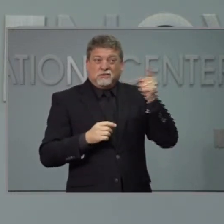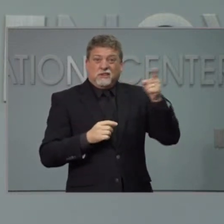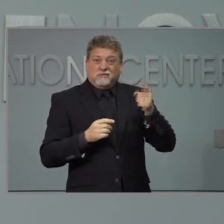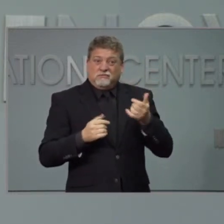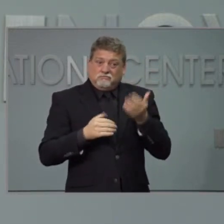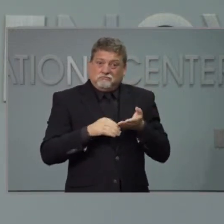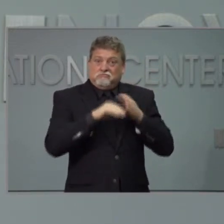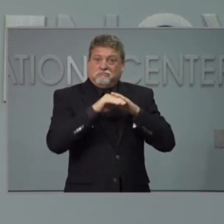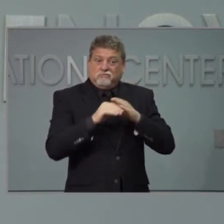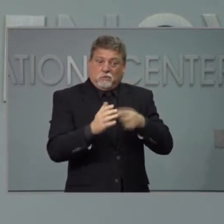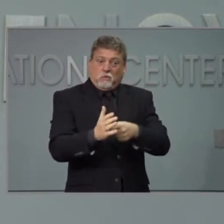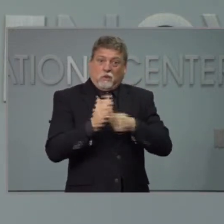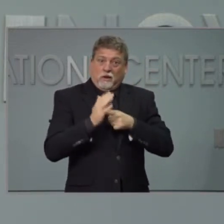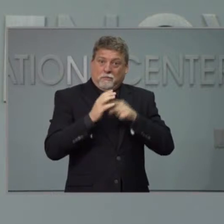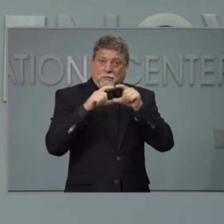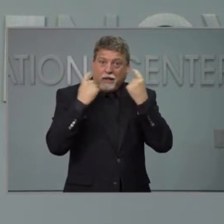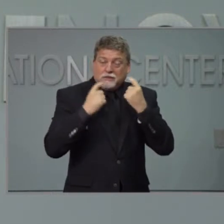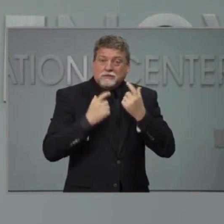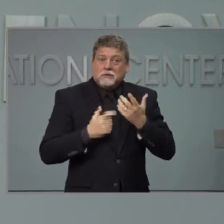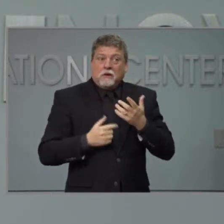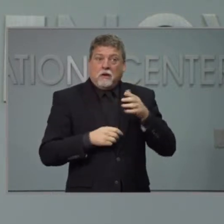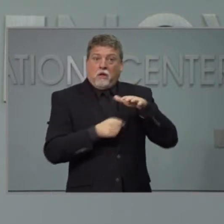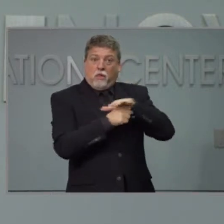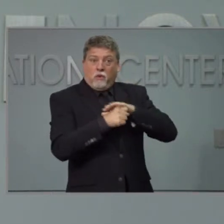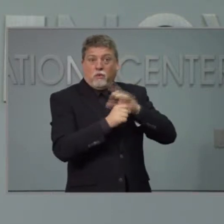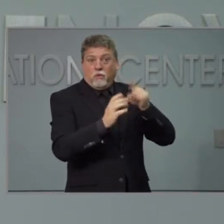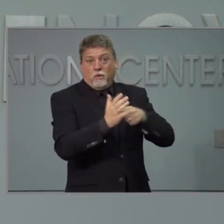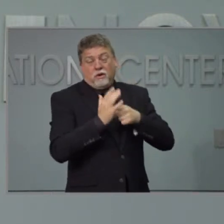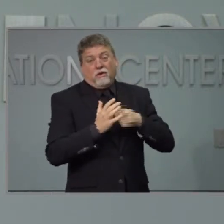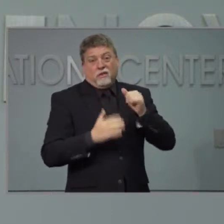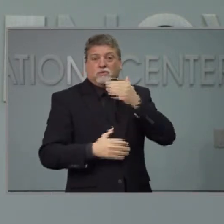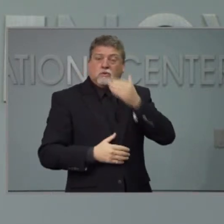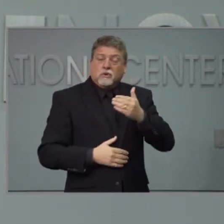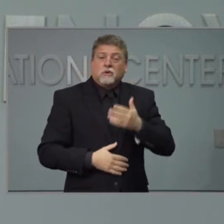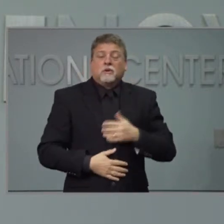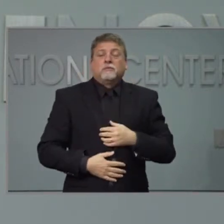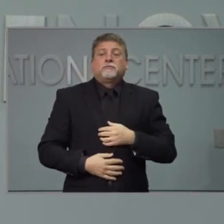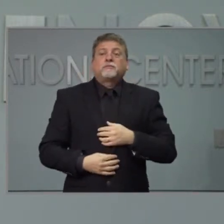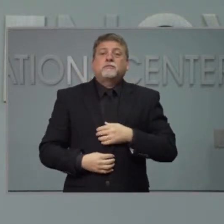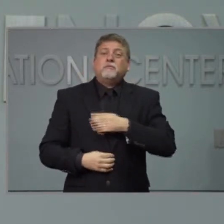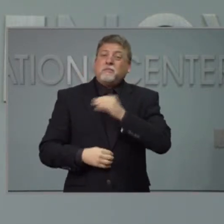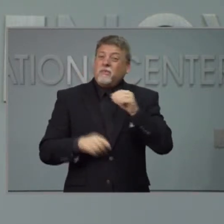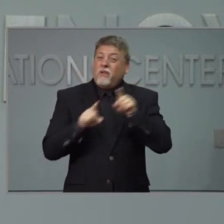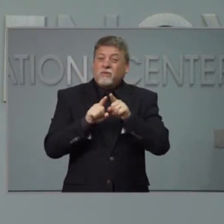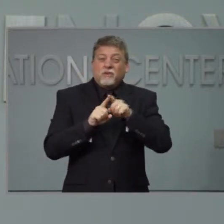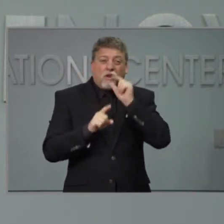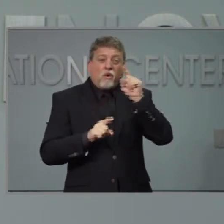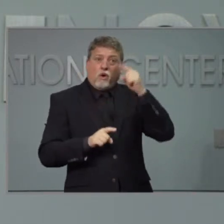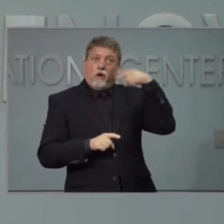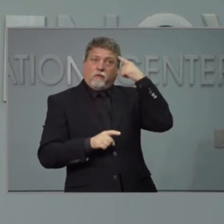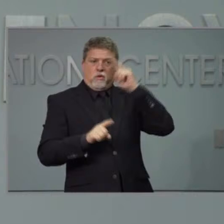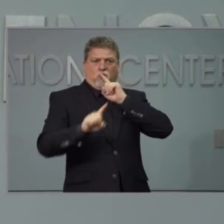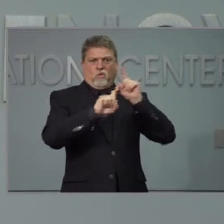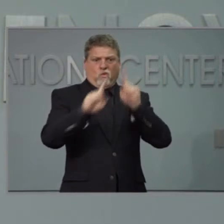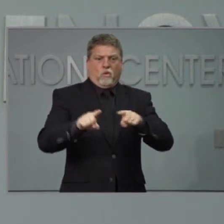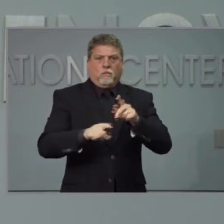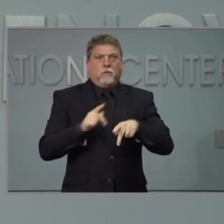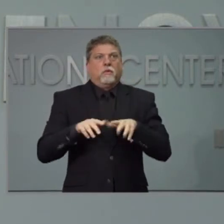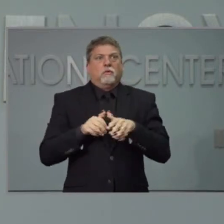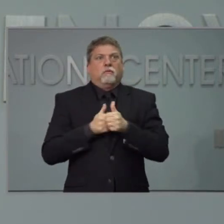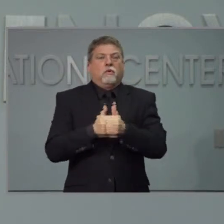similar efforts to work on enforcement, but also to bring the community together. This isn't just